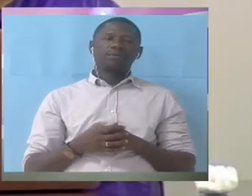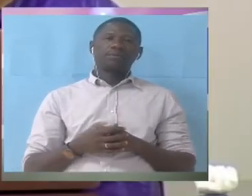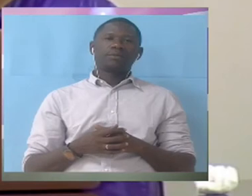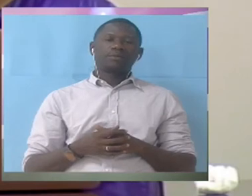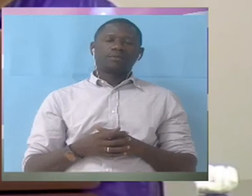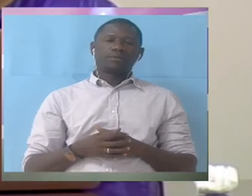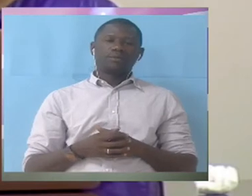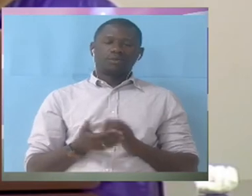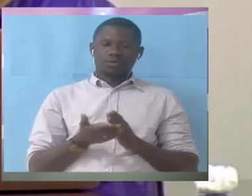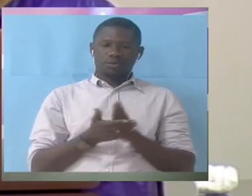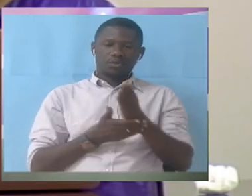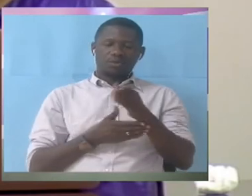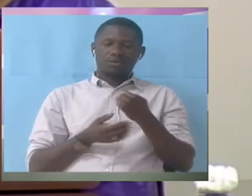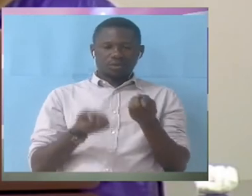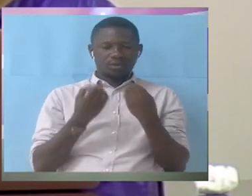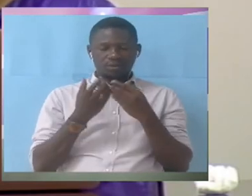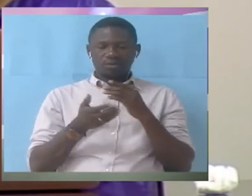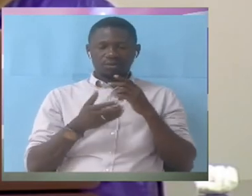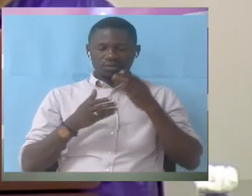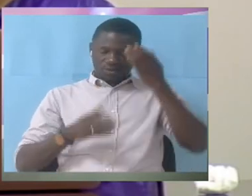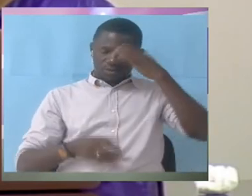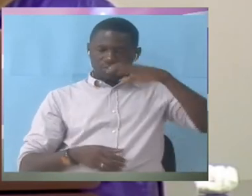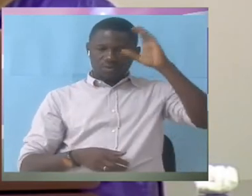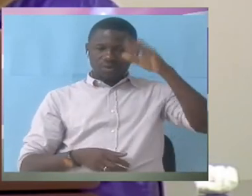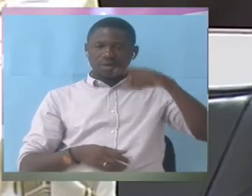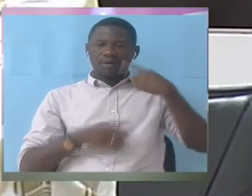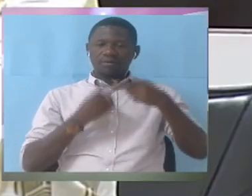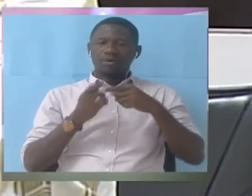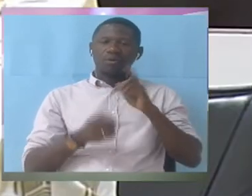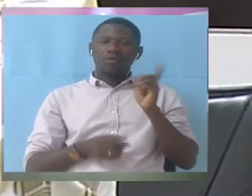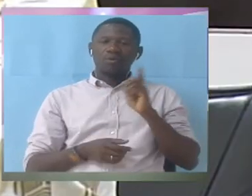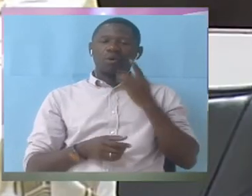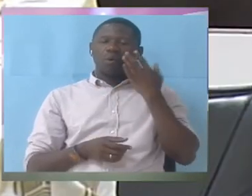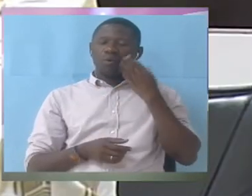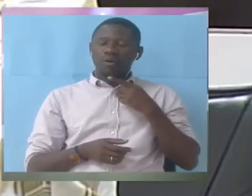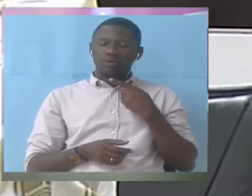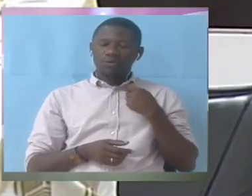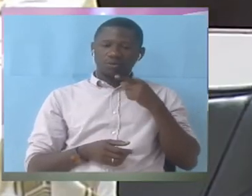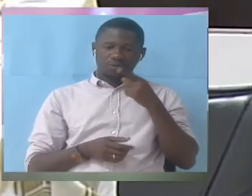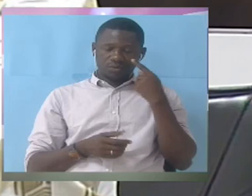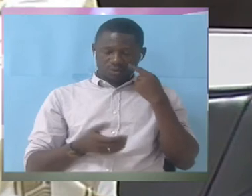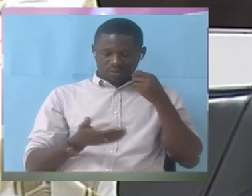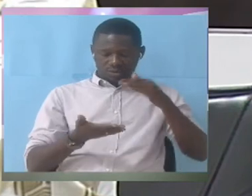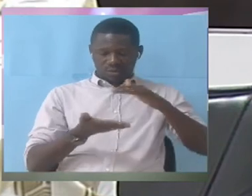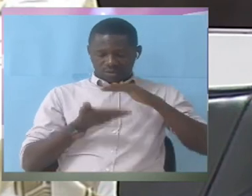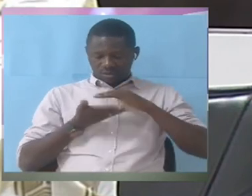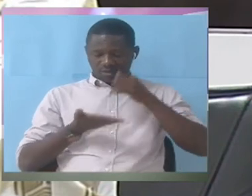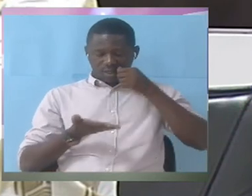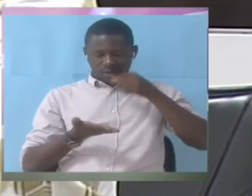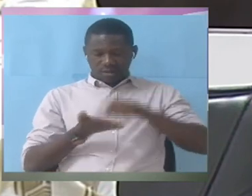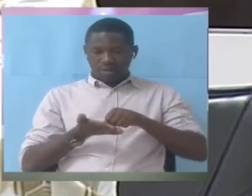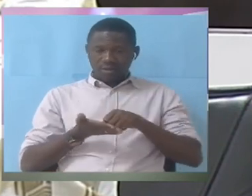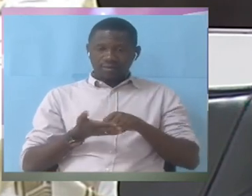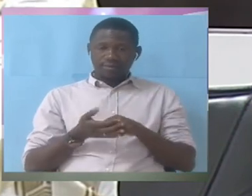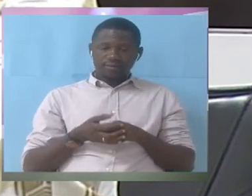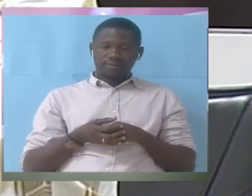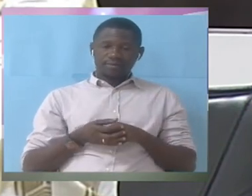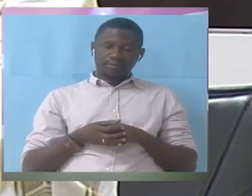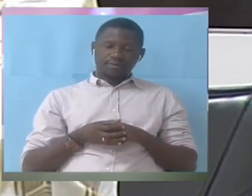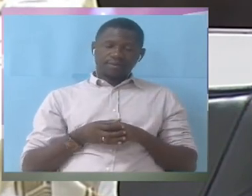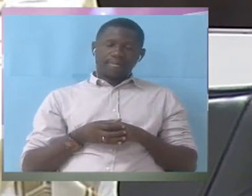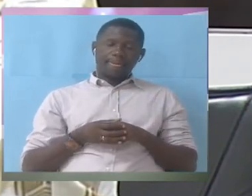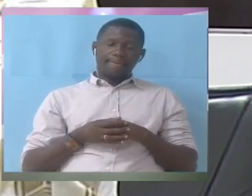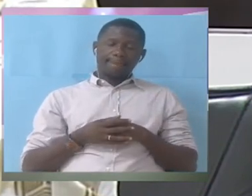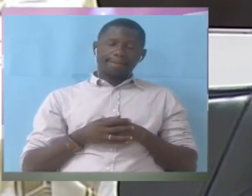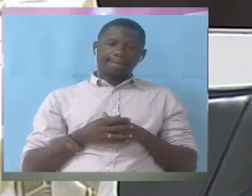Continue tell the commission what you did after you received the letter. Continue nga wax commission bi lan nga def bi nga joté letter bobu. I reported